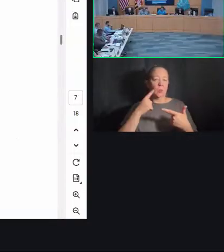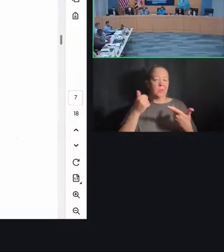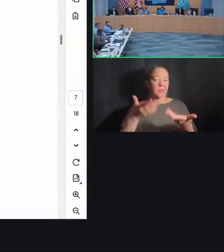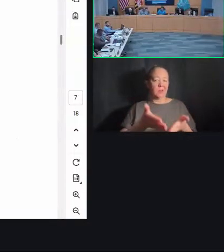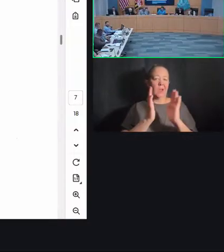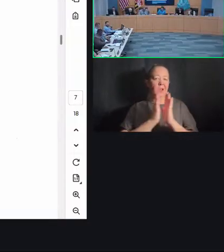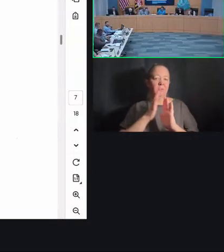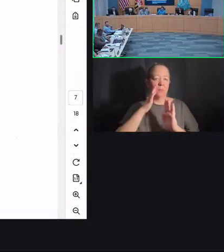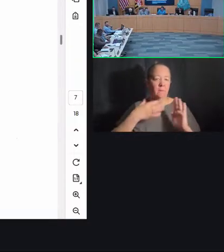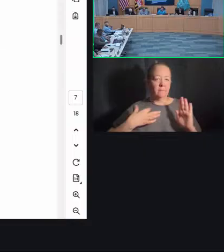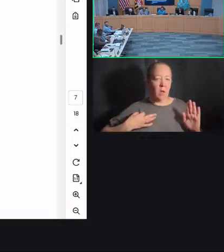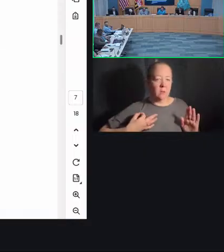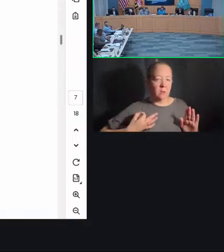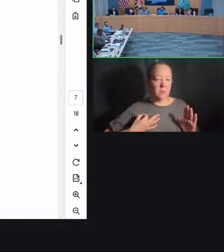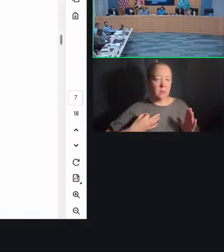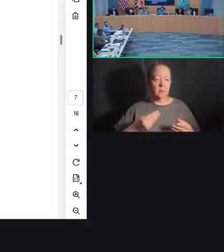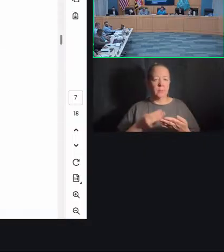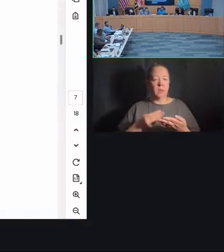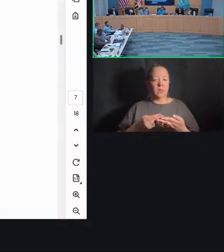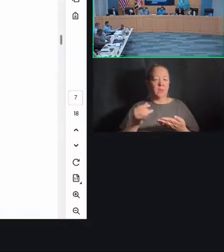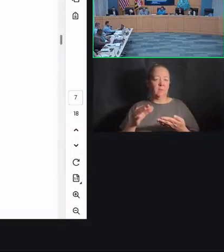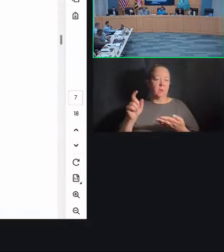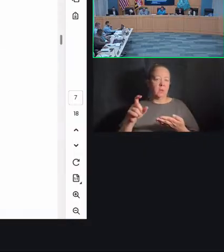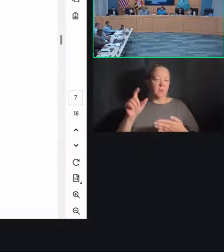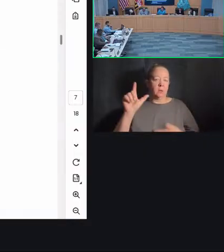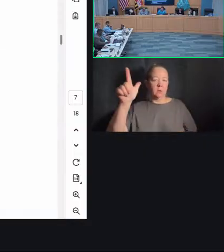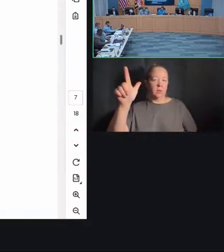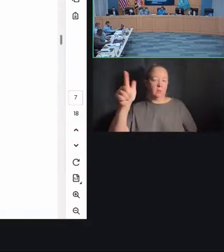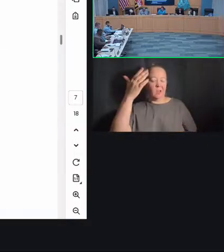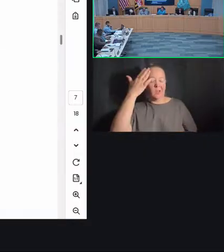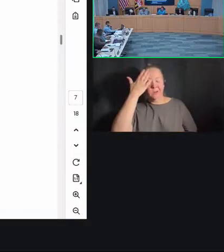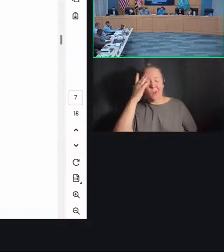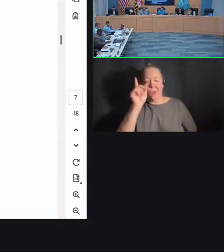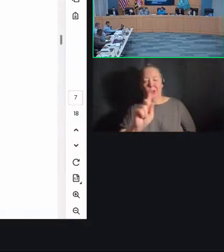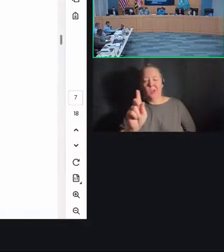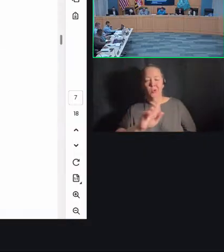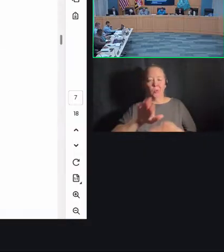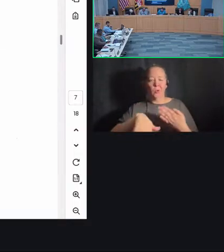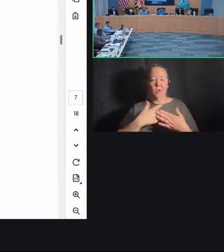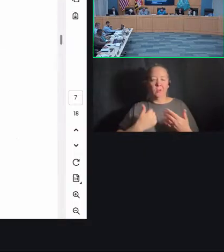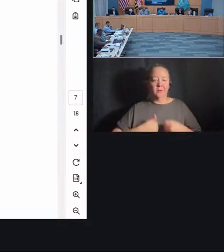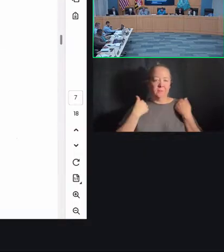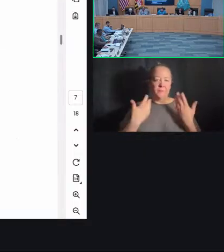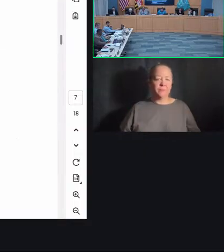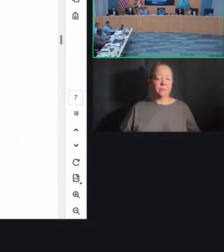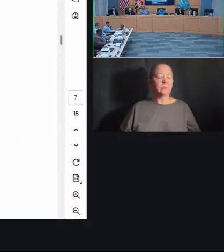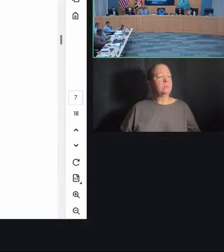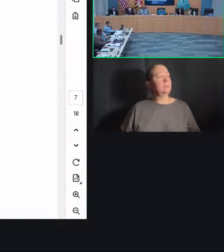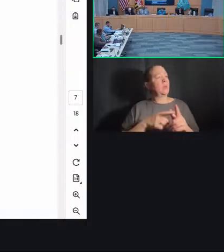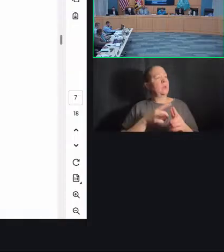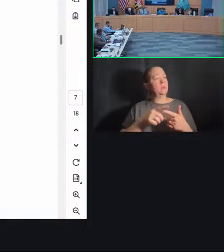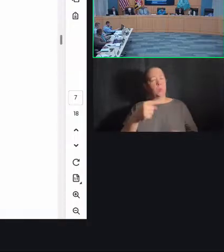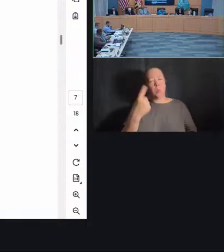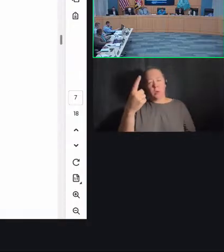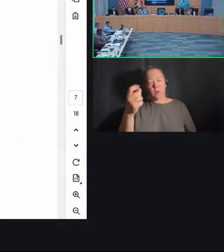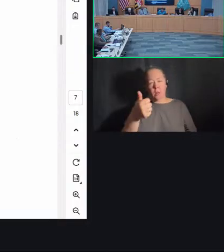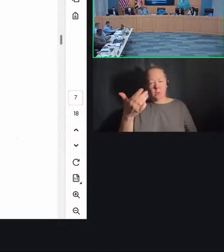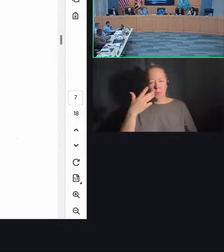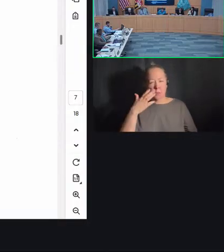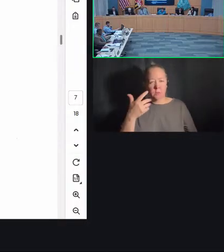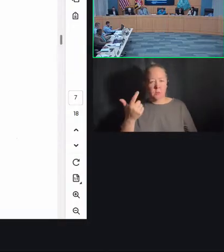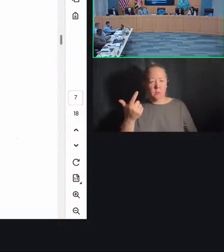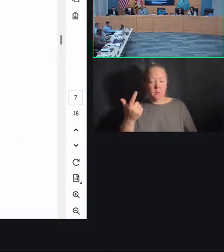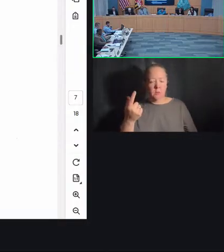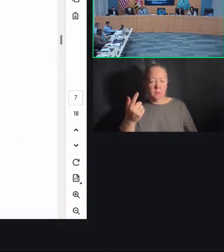There was one other tiny thing. I can't see it. Go ahead, John. I just have a question about the